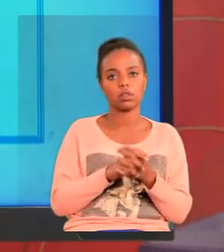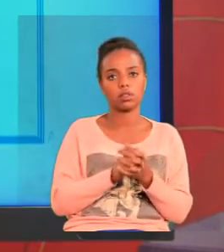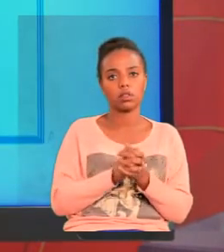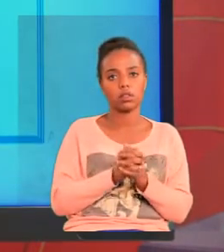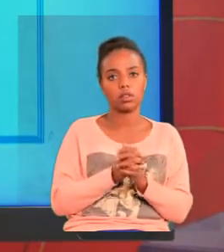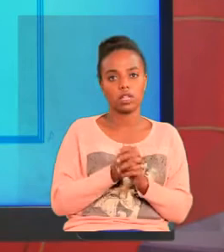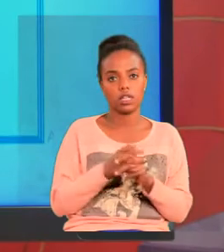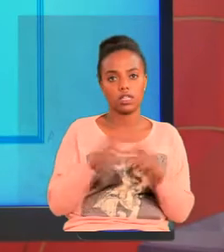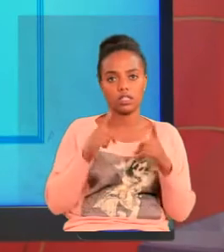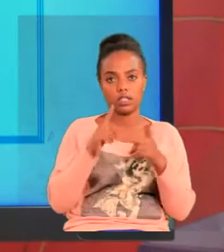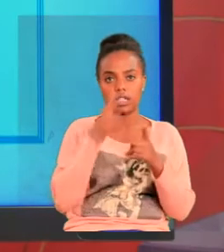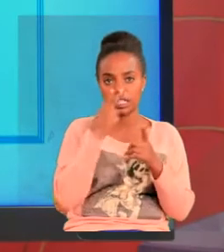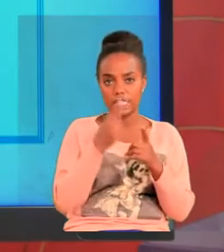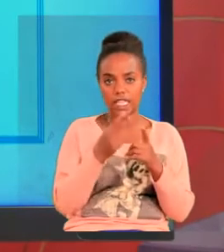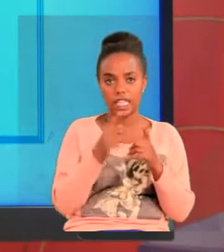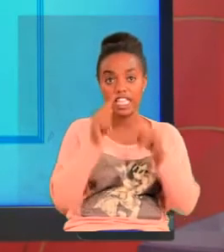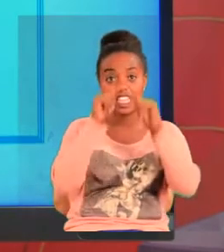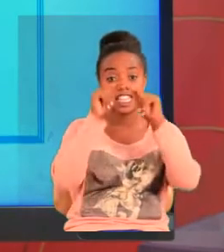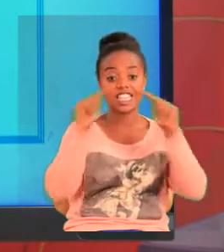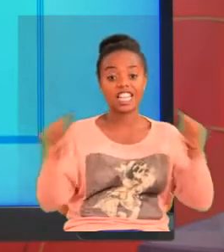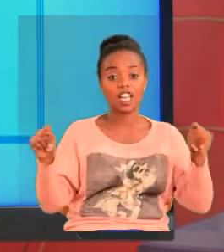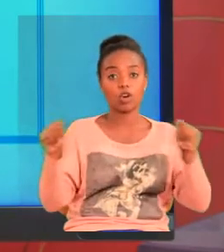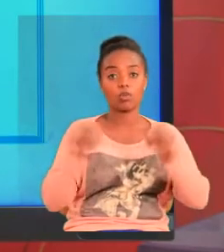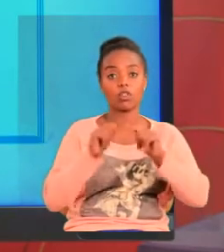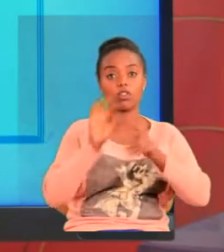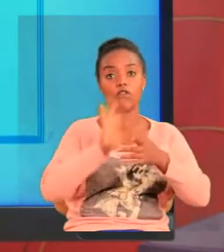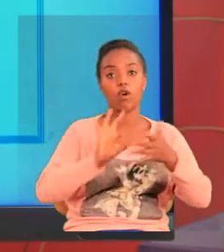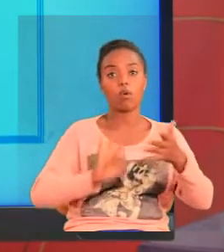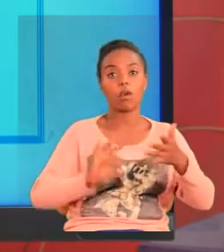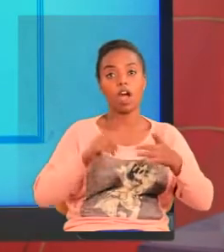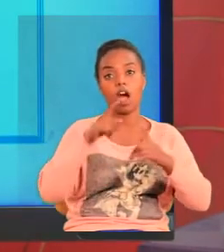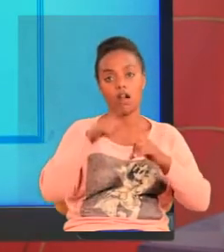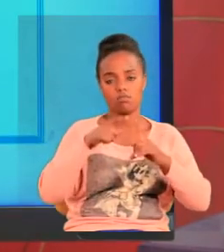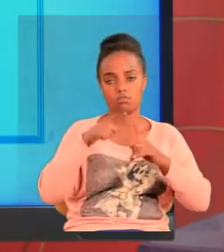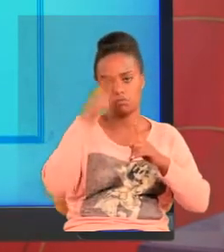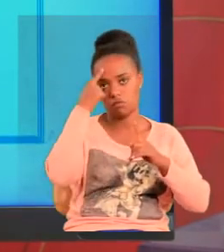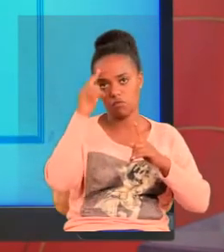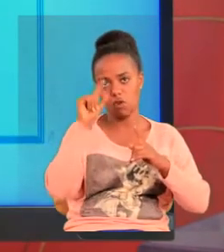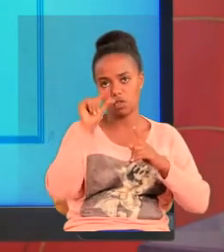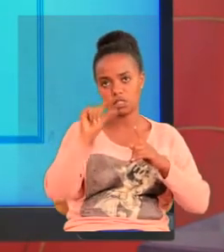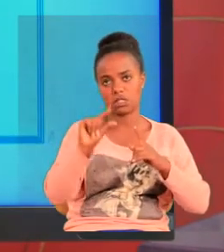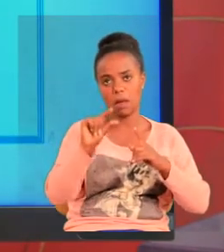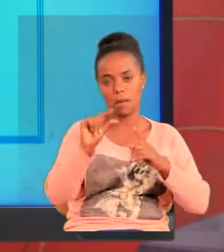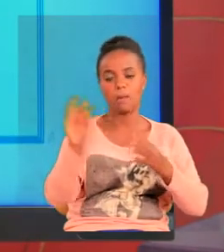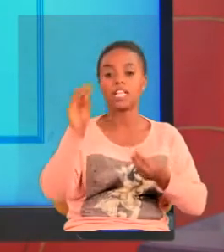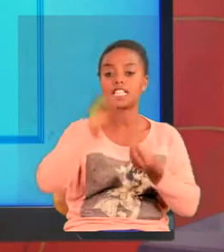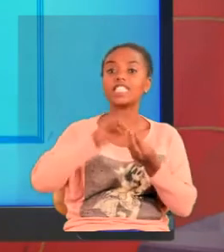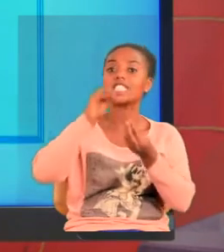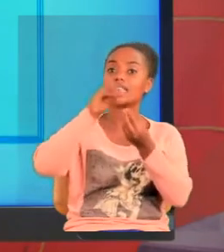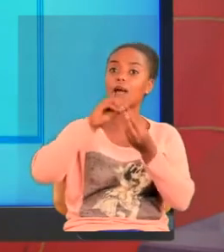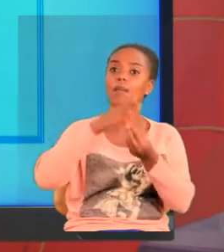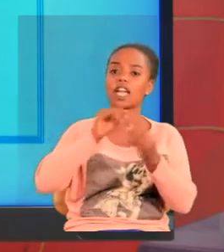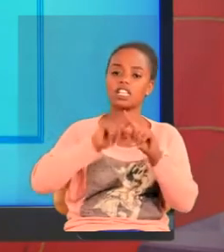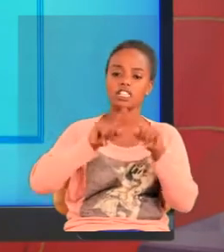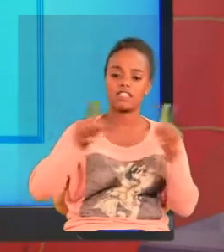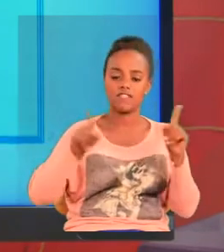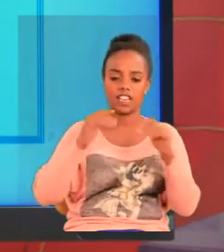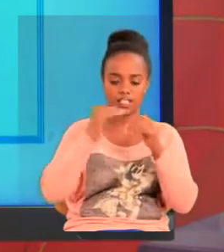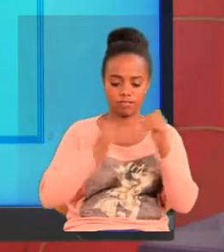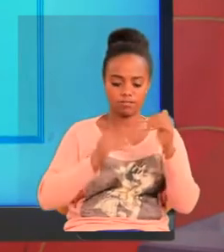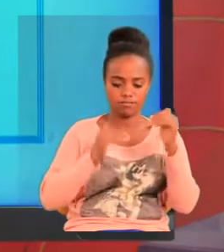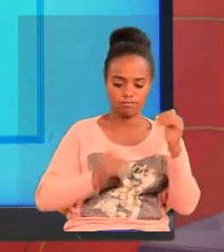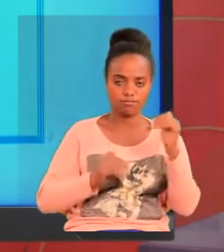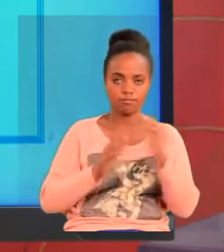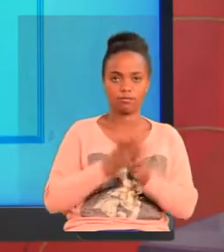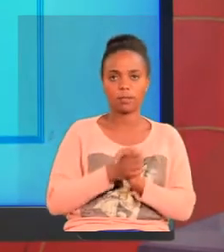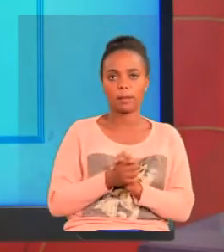Let's see trigonometric formulae for sum and difference. The first one,